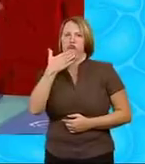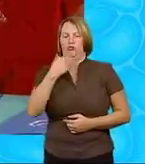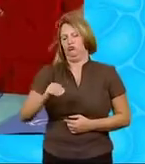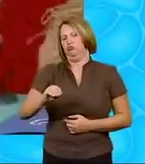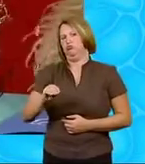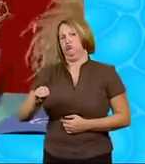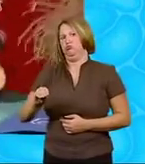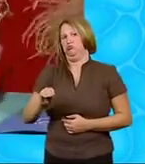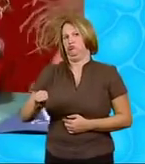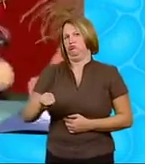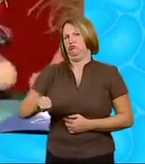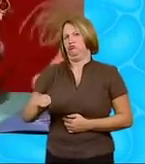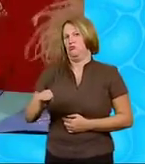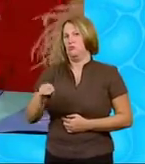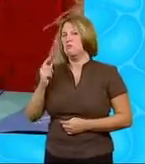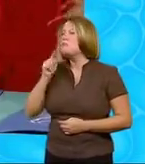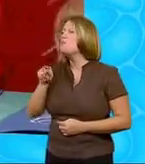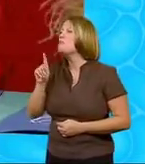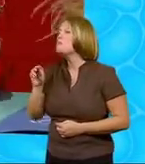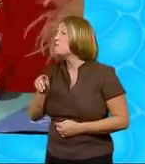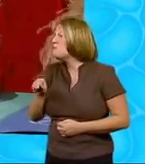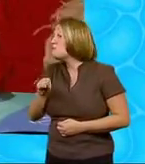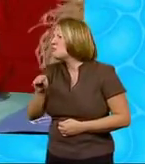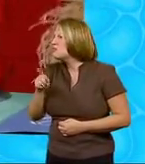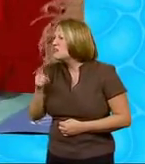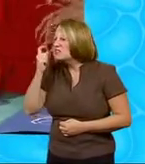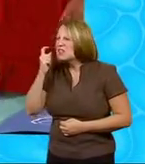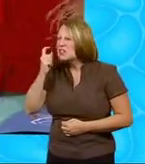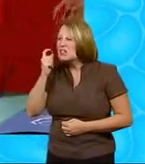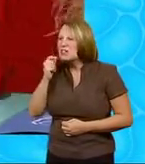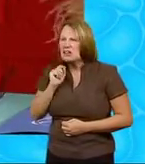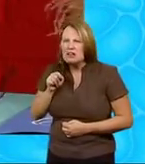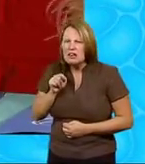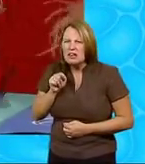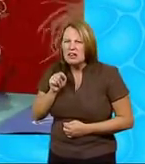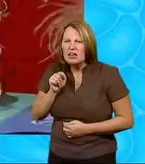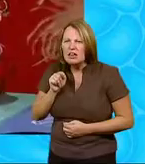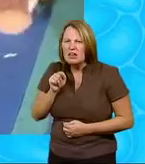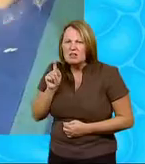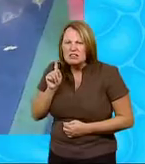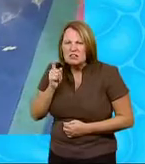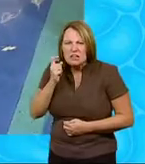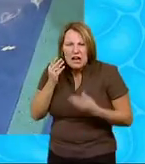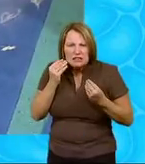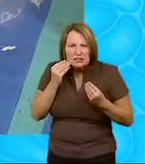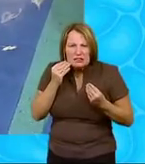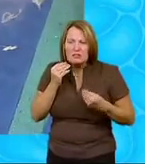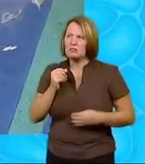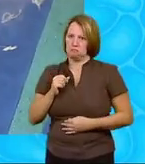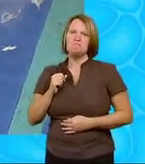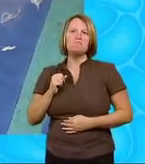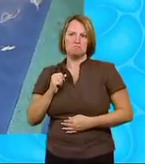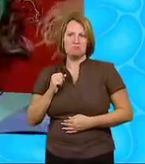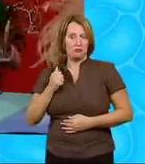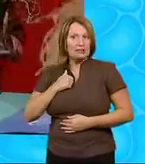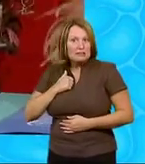smudging. What have you done, Stick? Can you guess? Well, I think it's a cat. Yes. Am